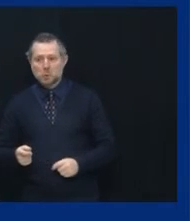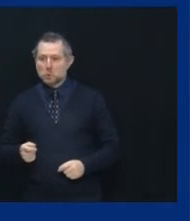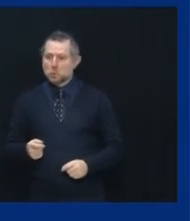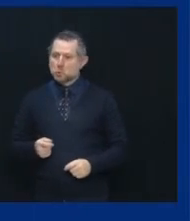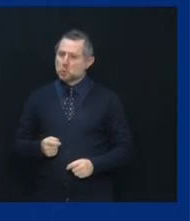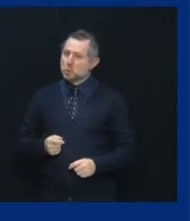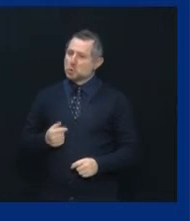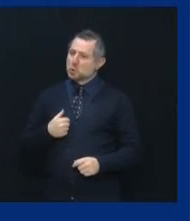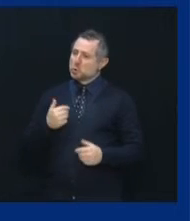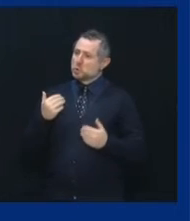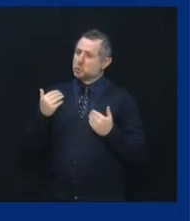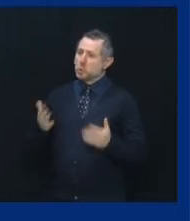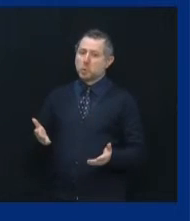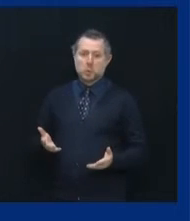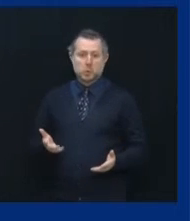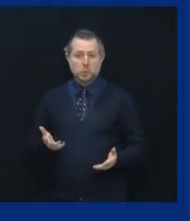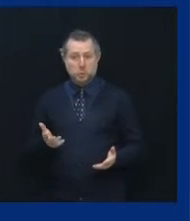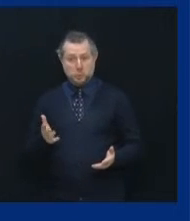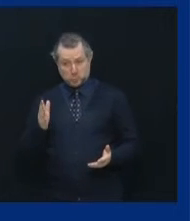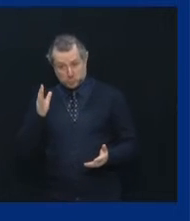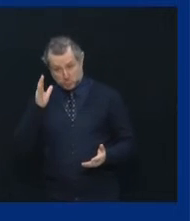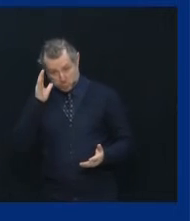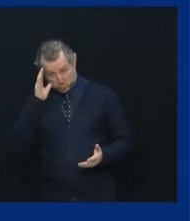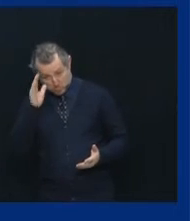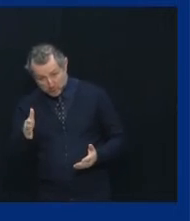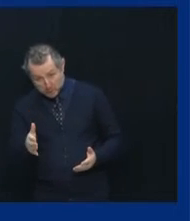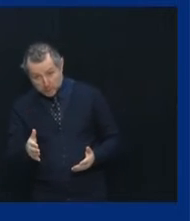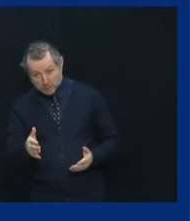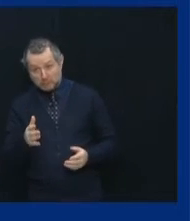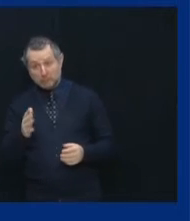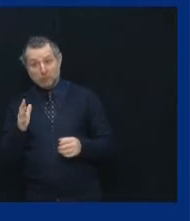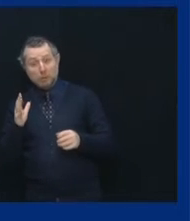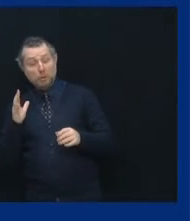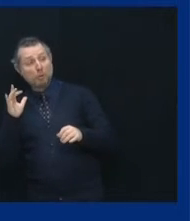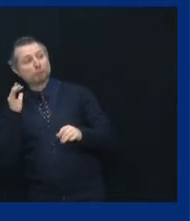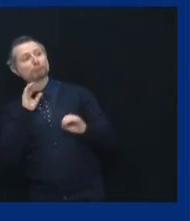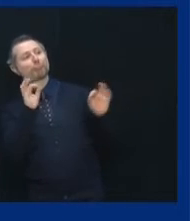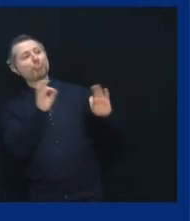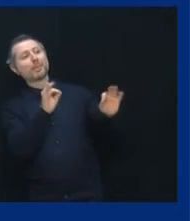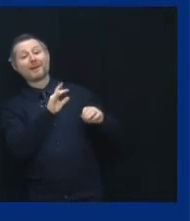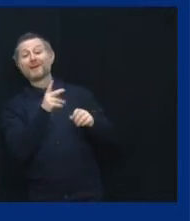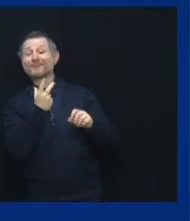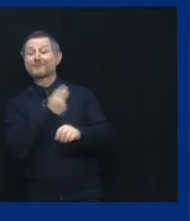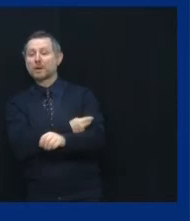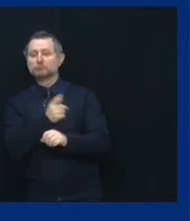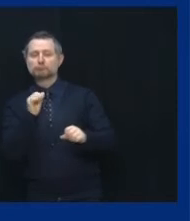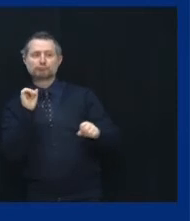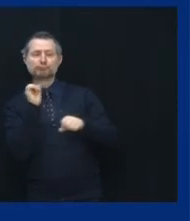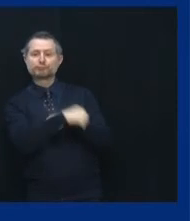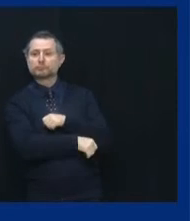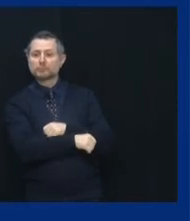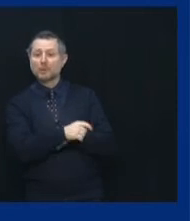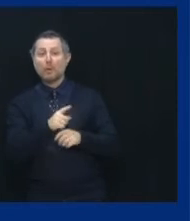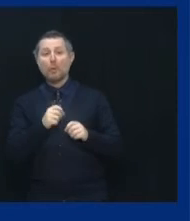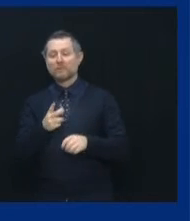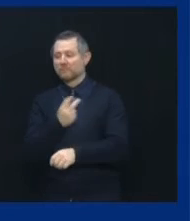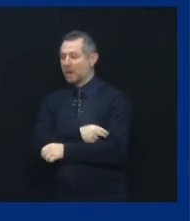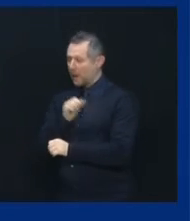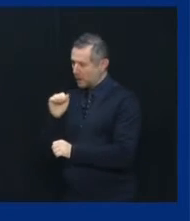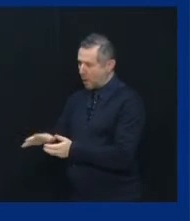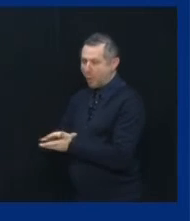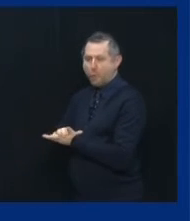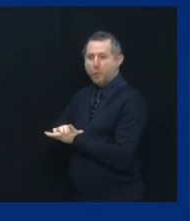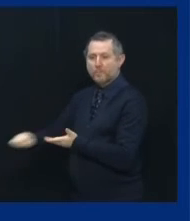going to be effective with the vaccine? Who knows if the next mutation is going to be more lethal? Who knows if the next mutation is going